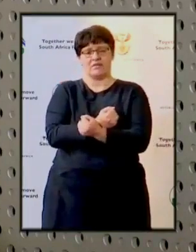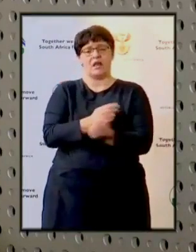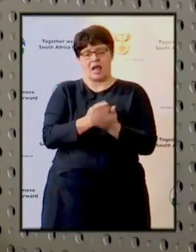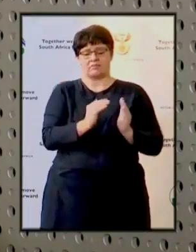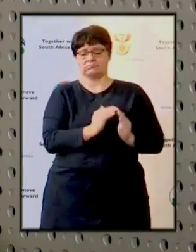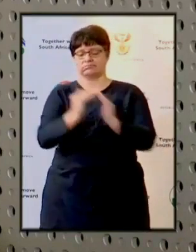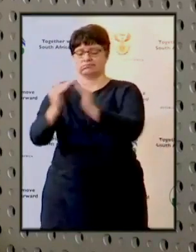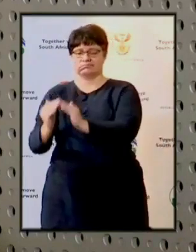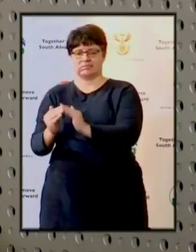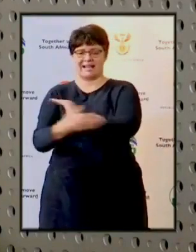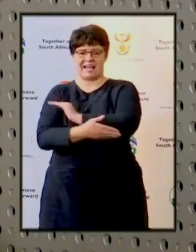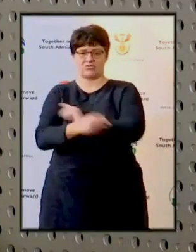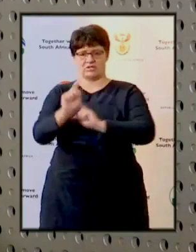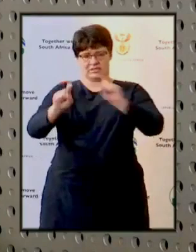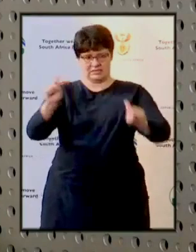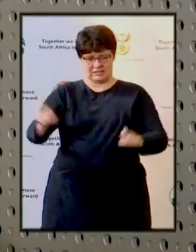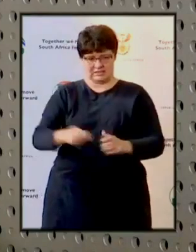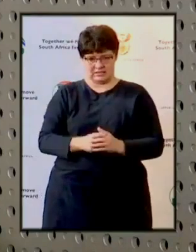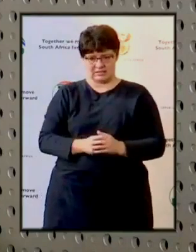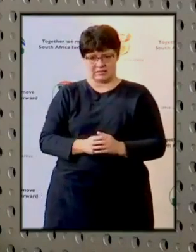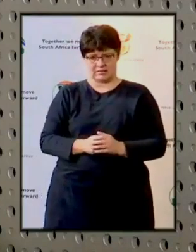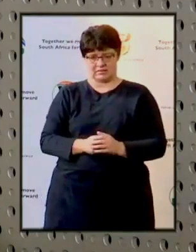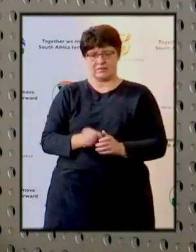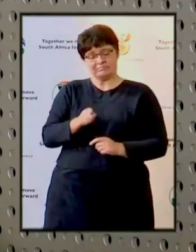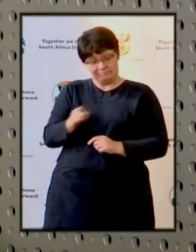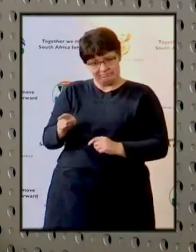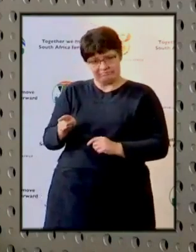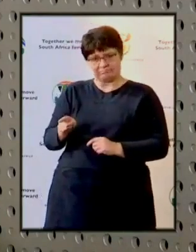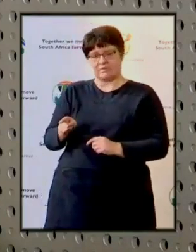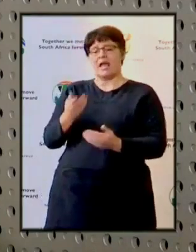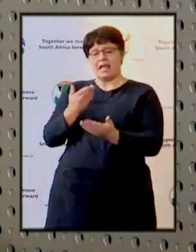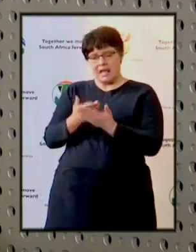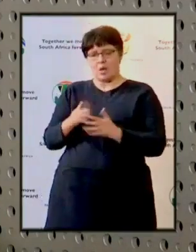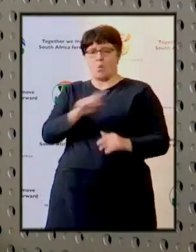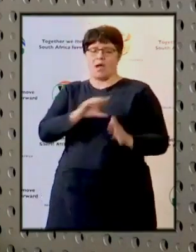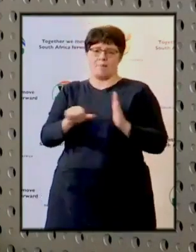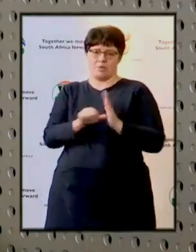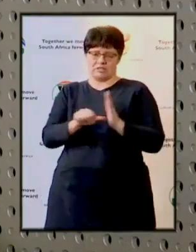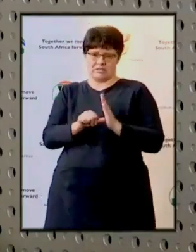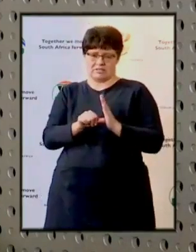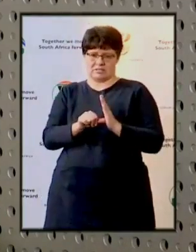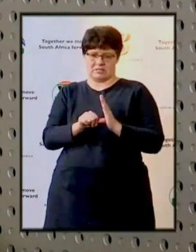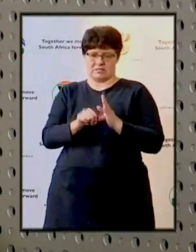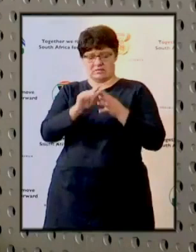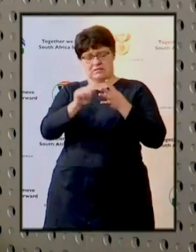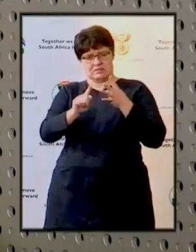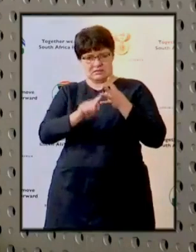neighboring states that would be importing things. So